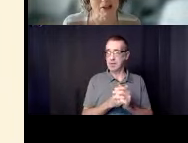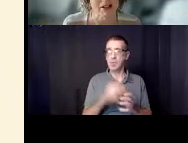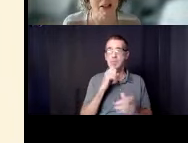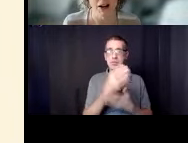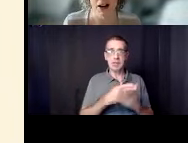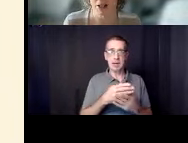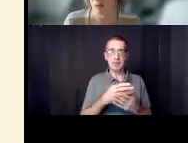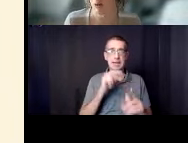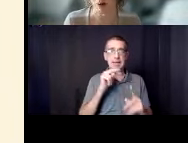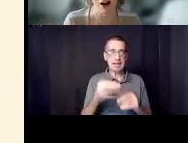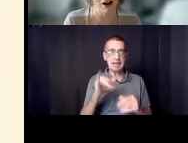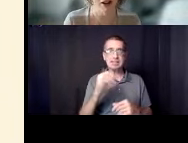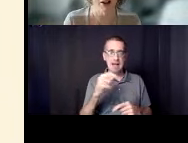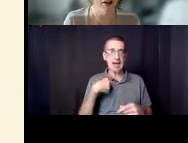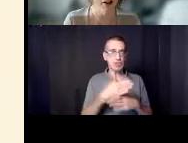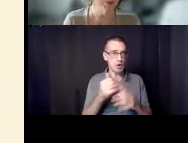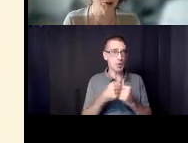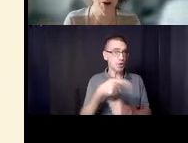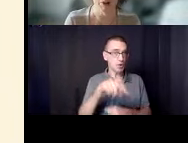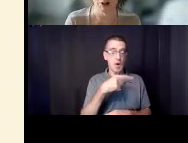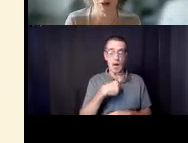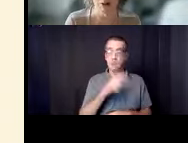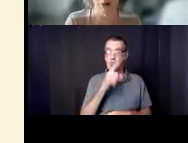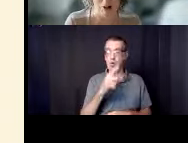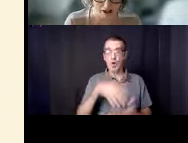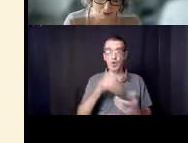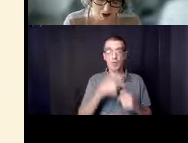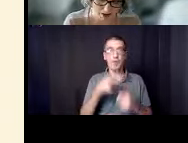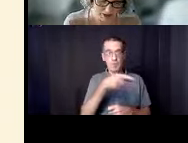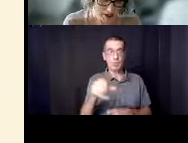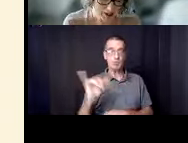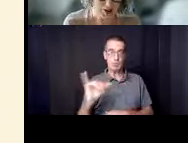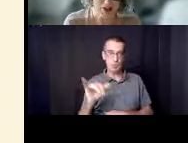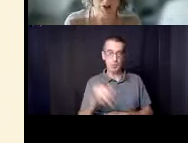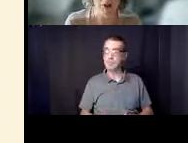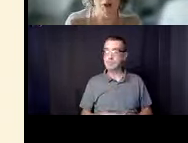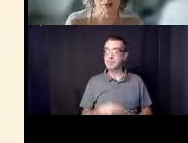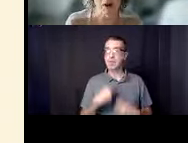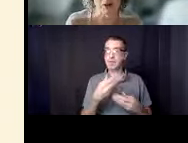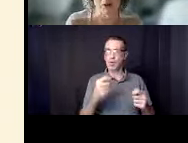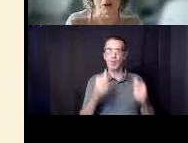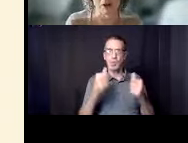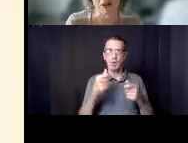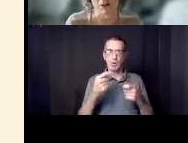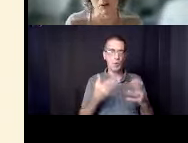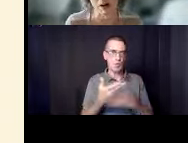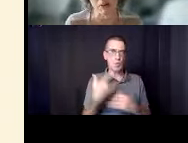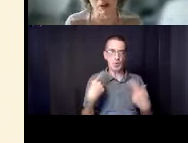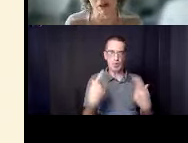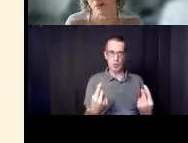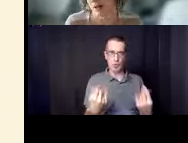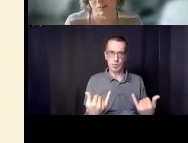be some insights I share with you, but I'm sure I will learn from you all as well. So to give you a quick walkthrough of what we're going to